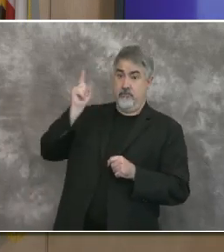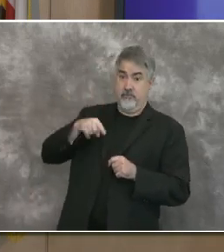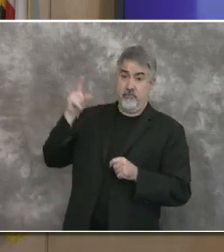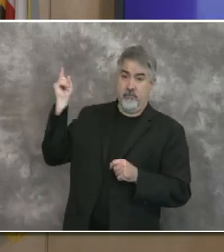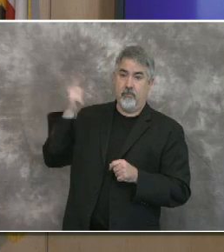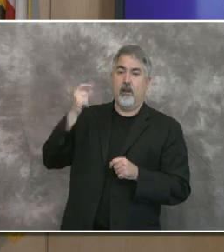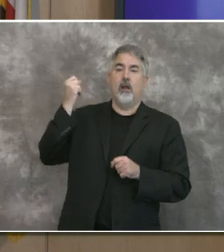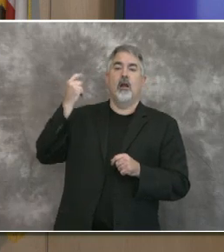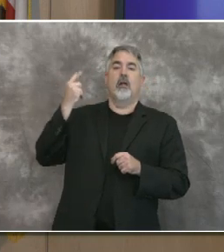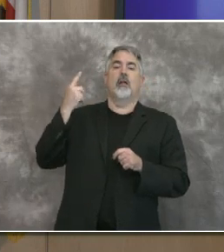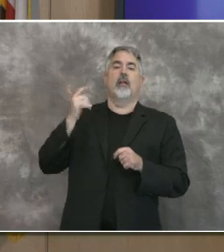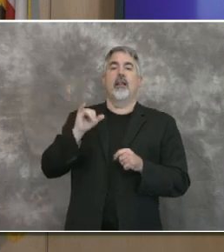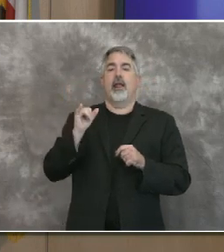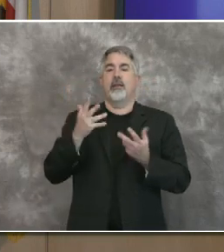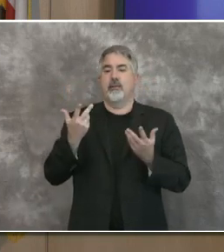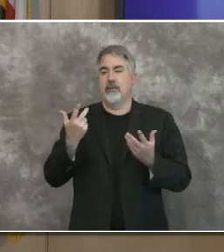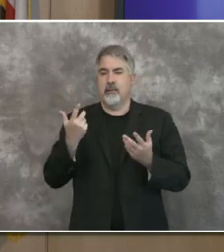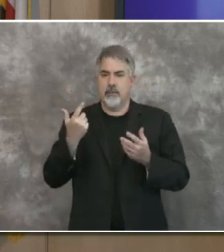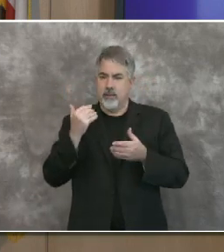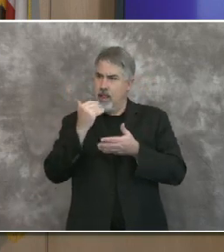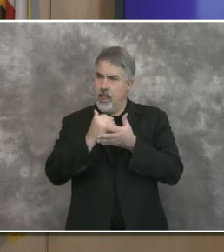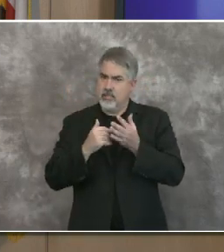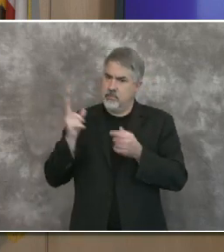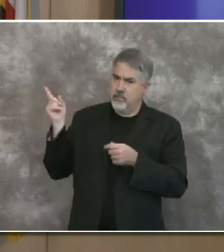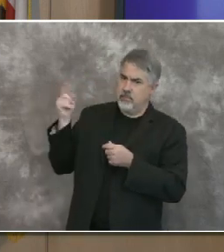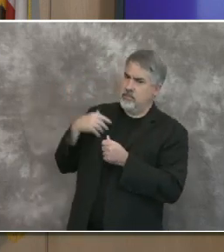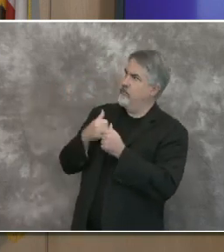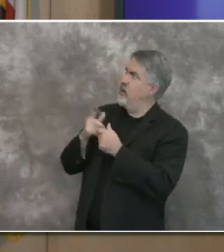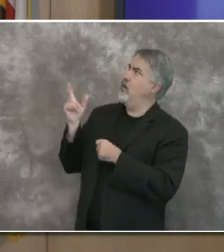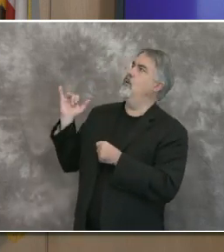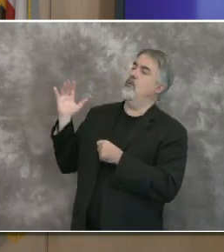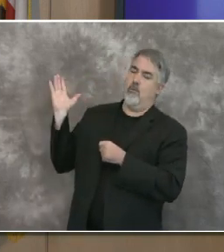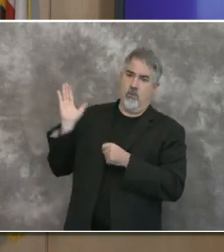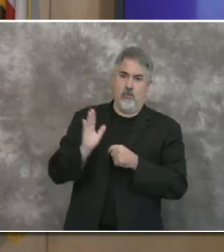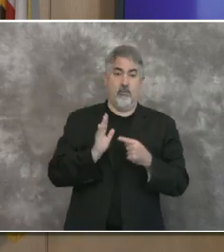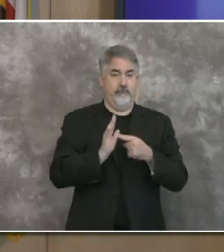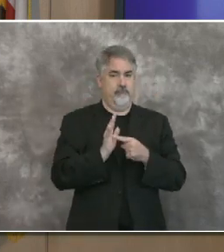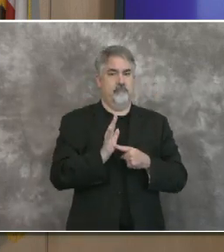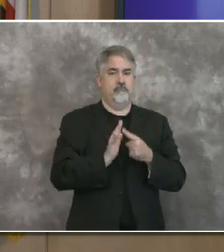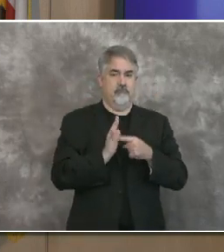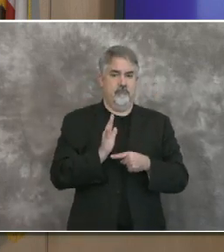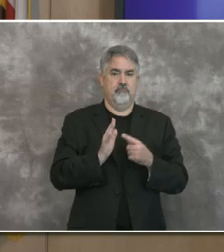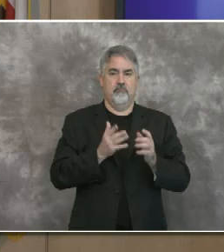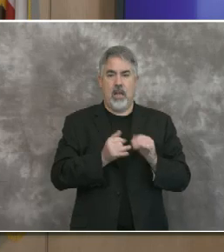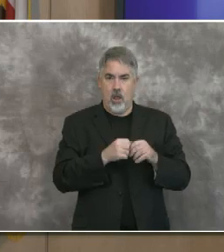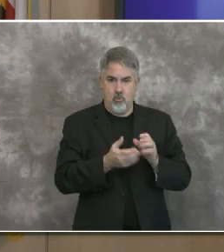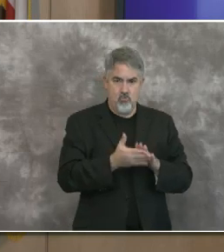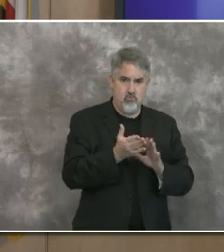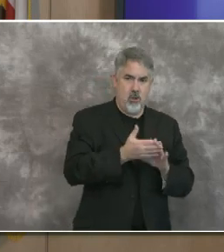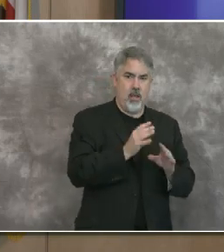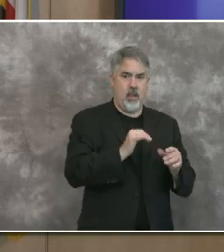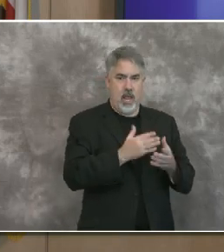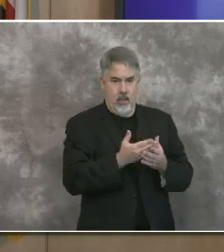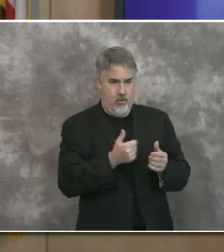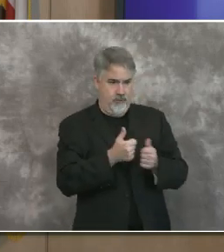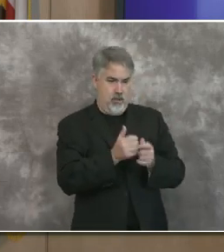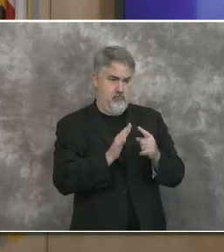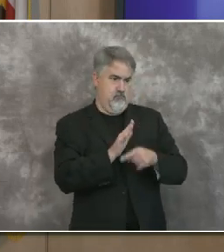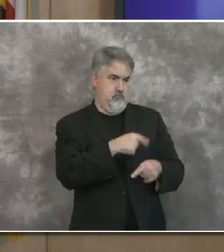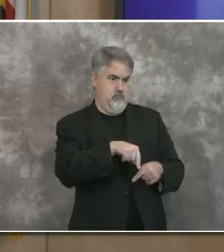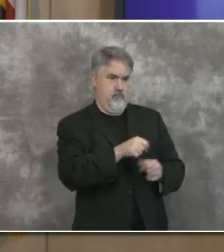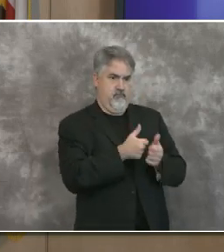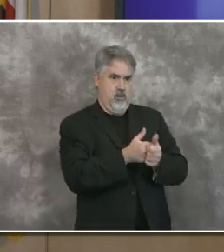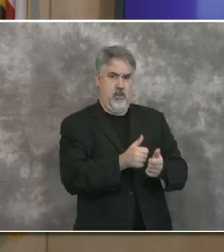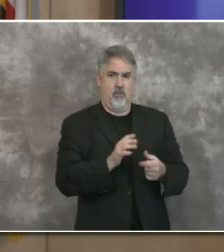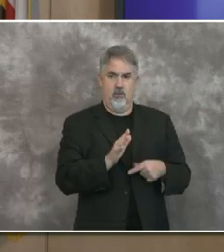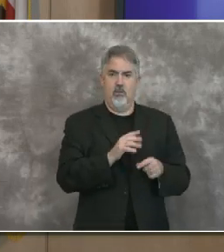thinking and things that you should be thinking about in your operations. Some of those might be things you incorporate into the comment section or other areas on our